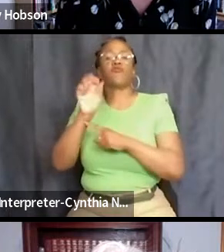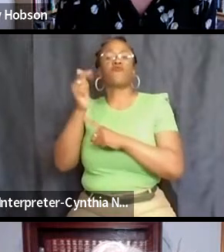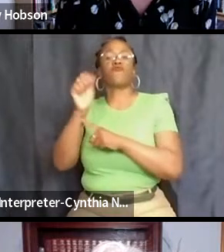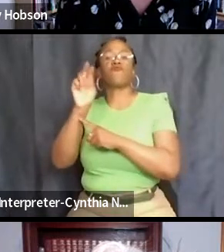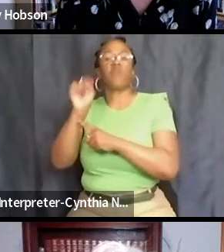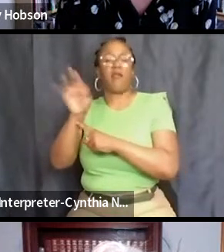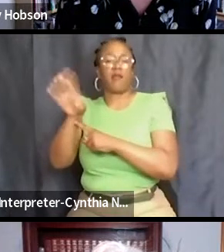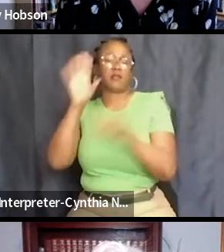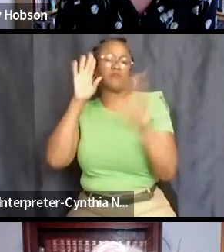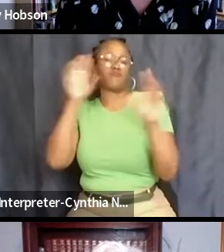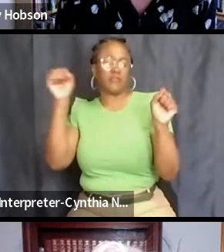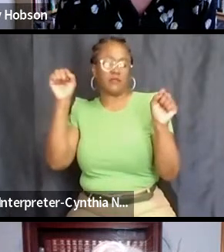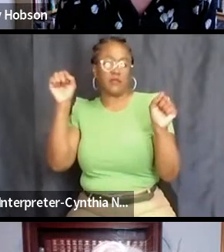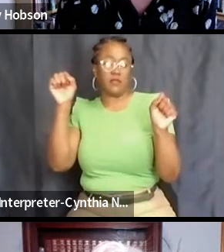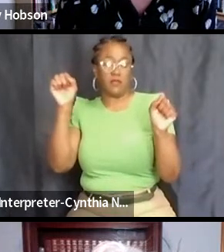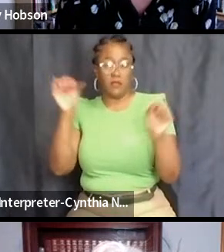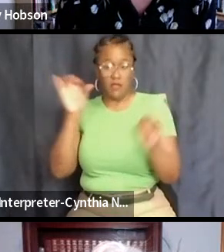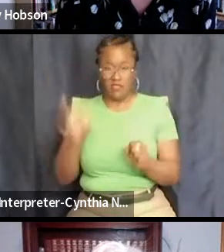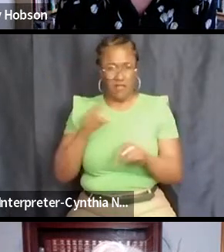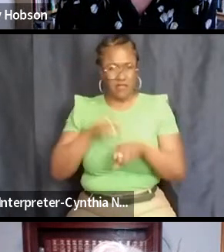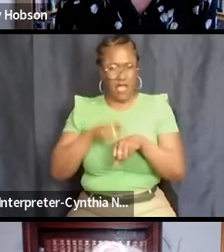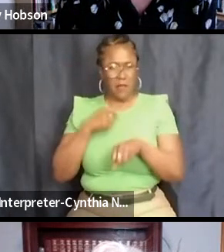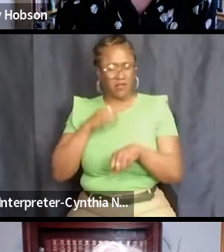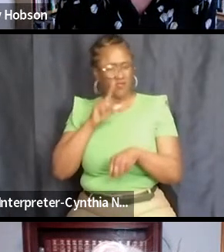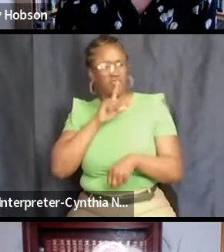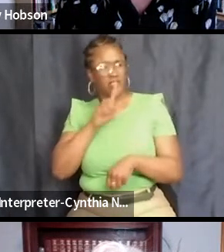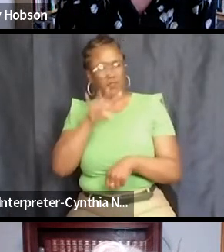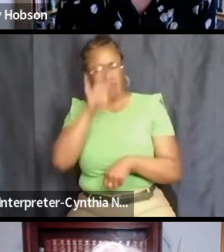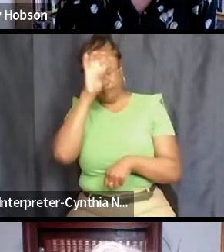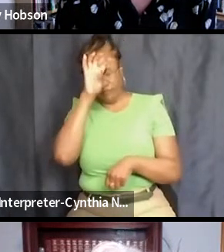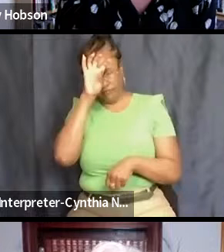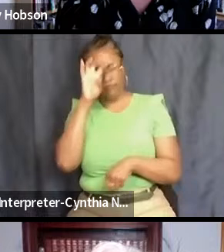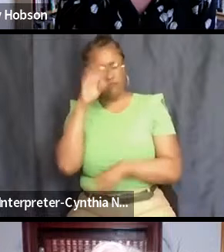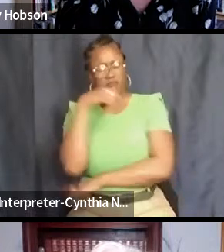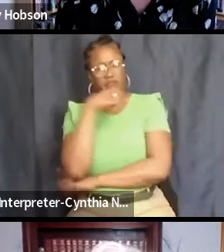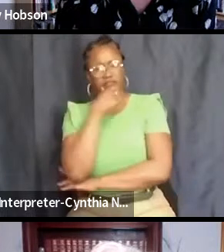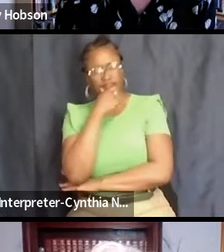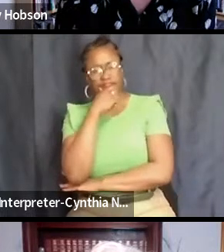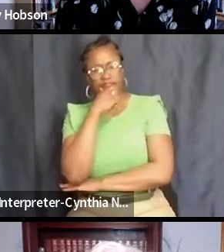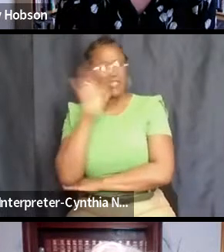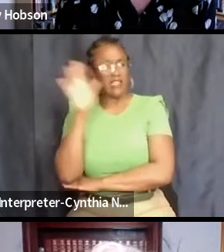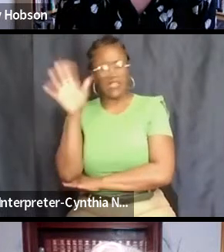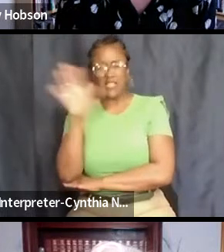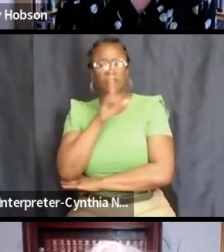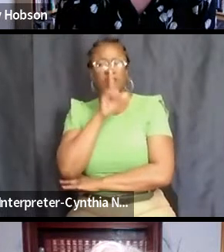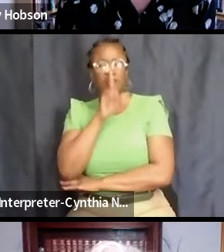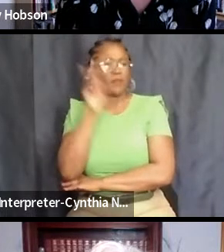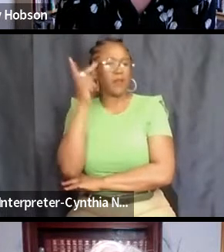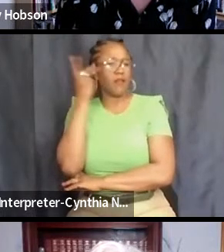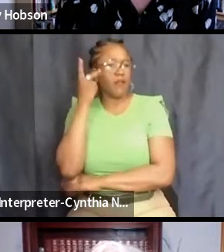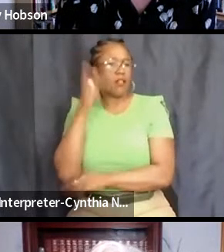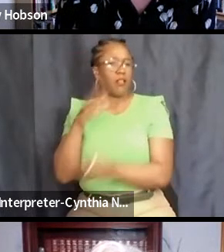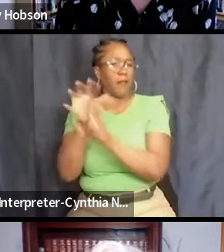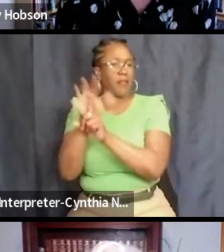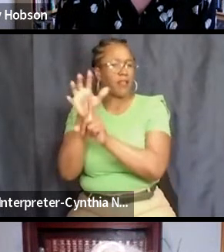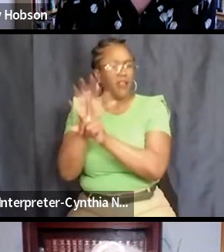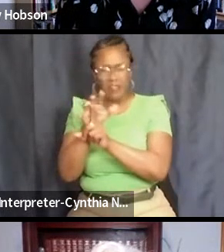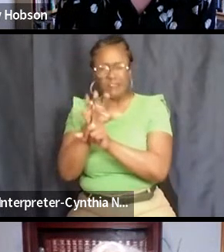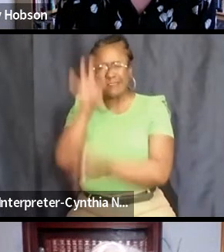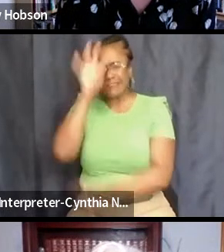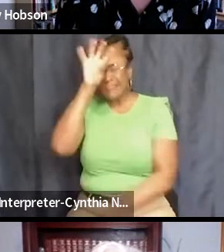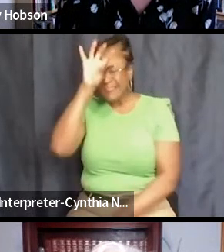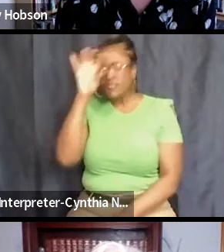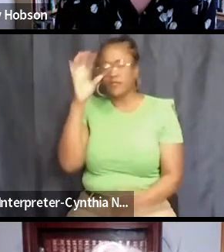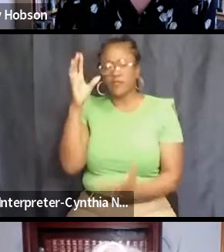throughout this period, I was really mystified and confounded by his transcendent political popularity.